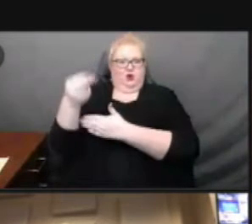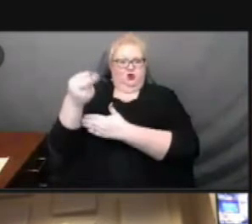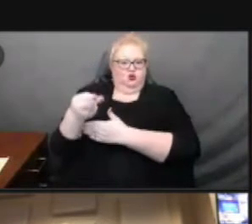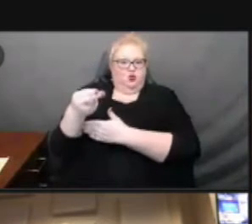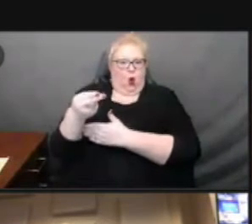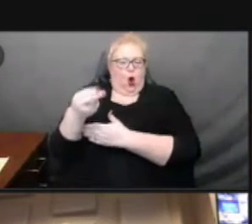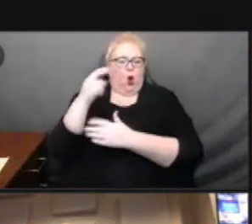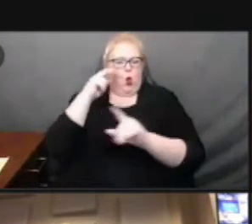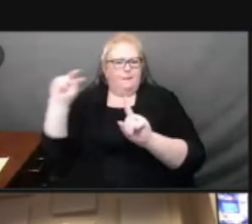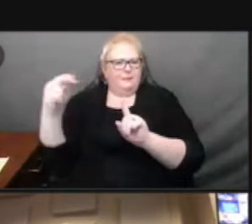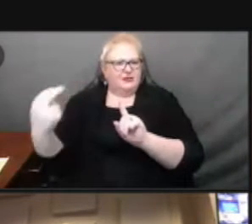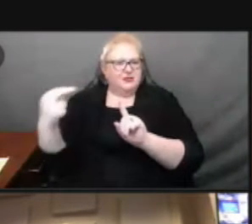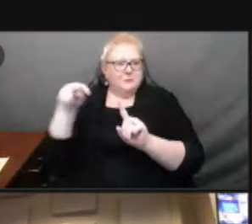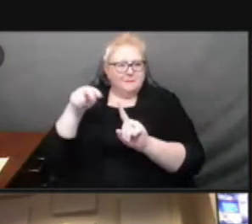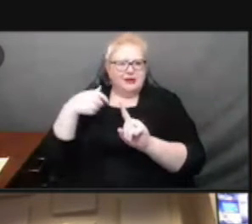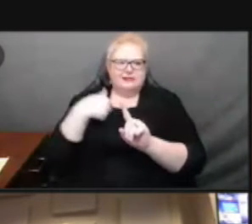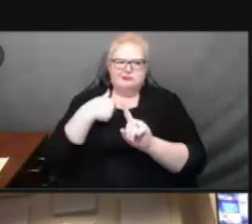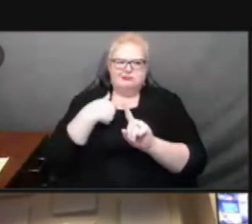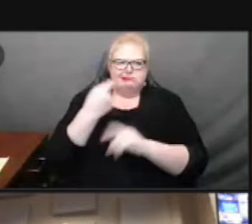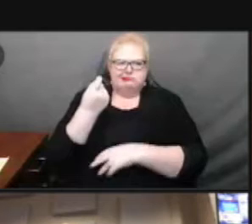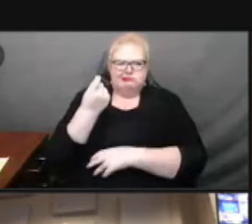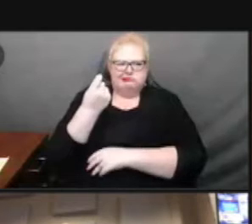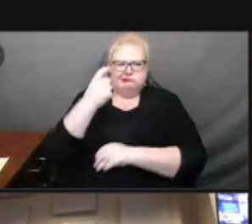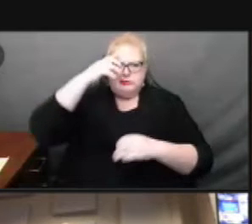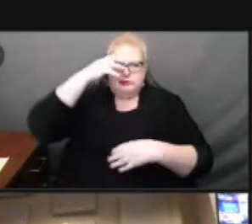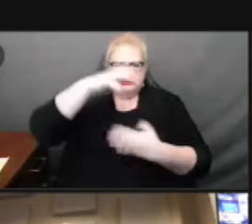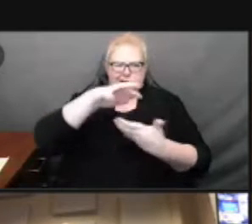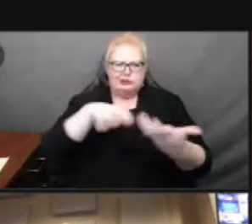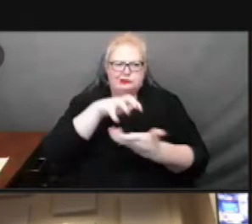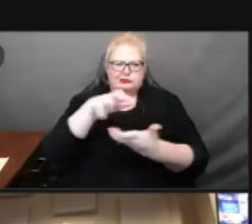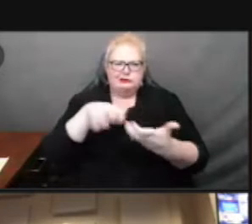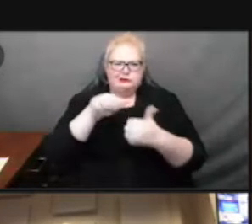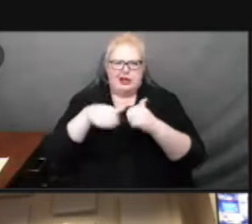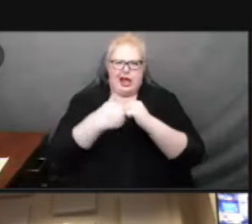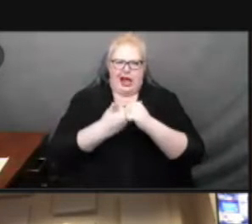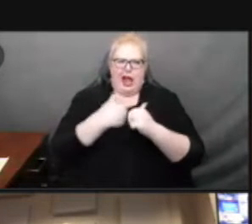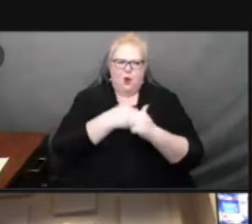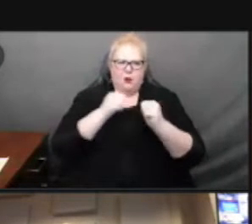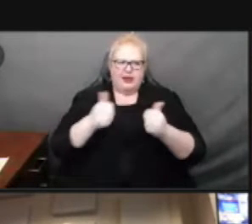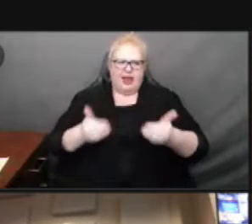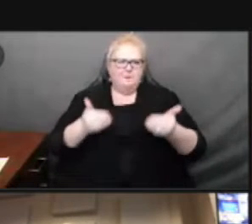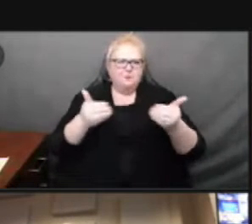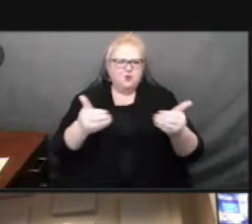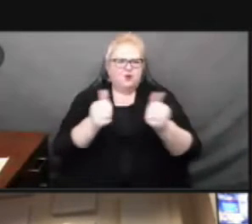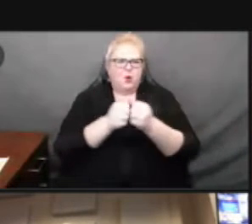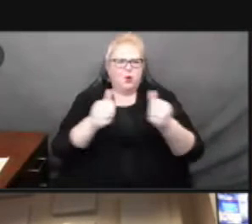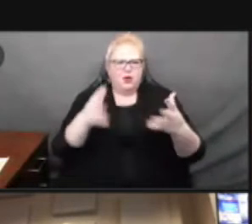I'm kind of confused about how we're moving forward without having that information